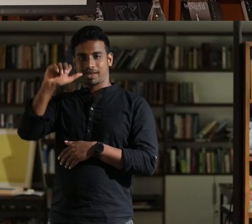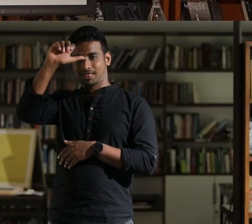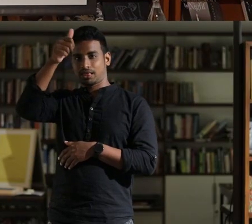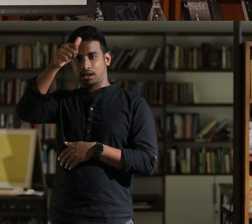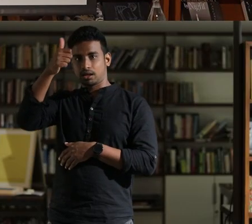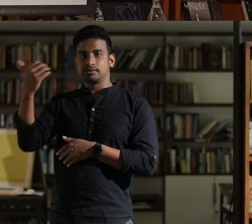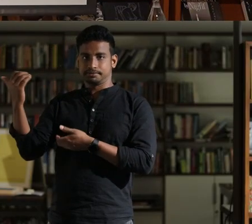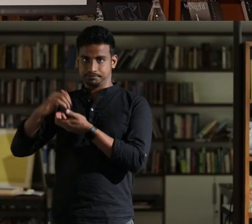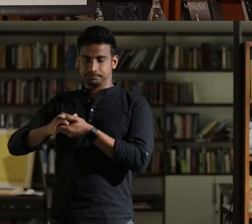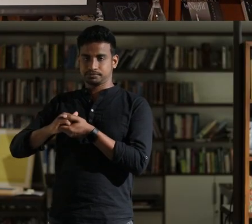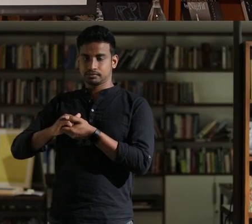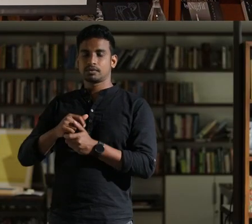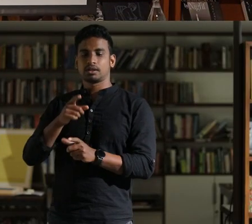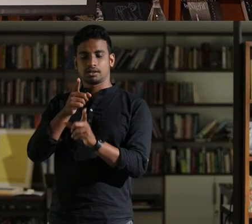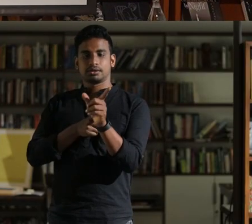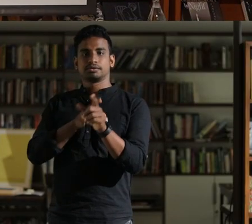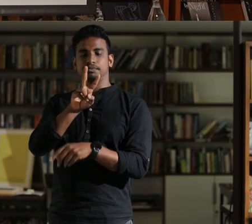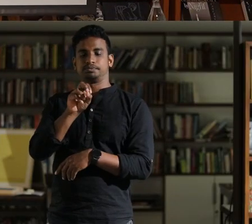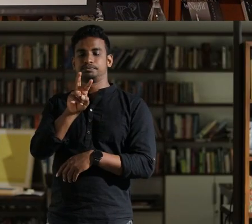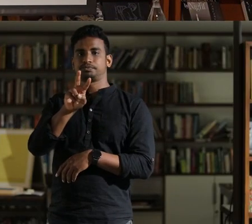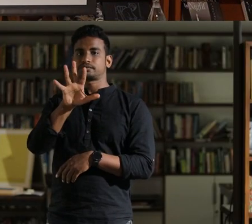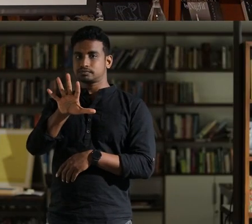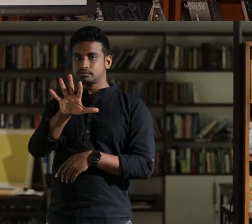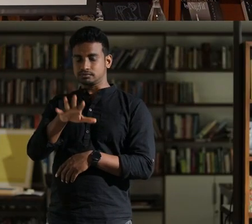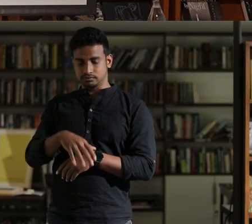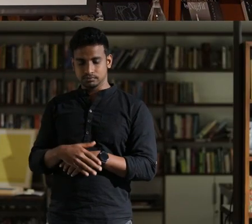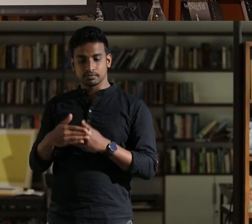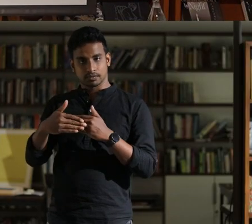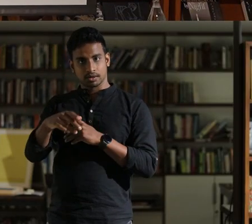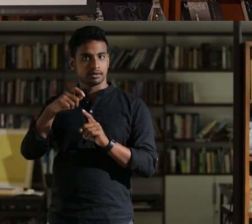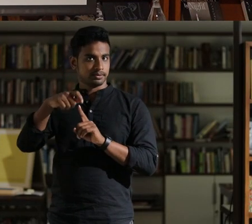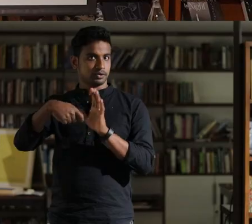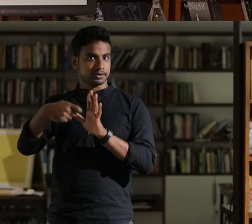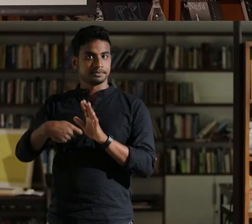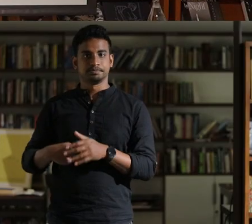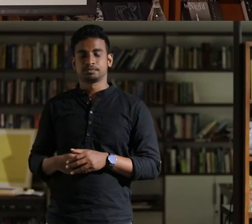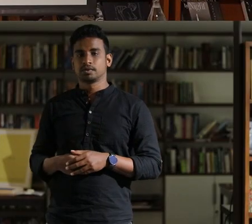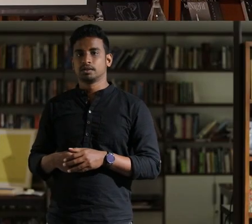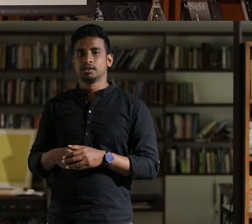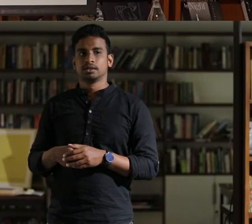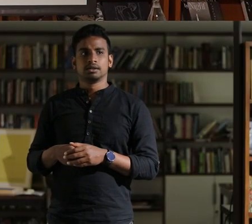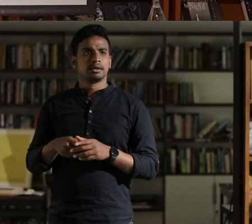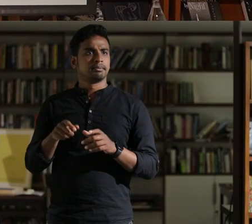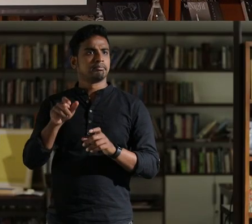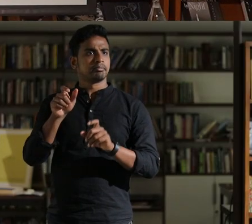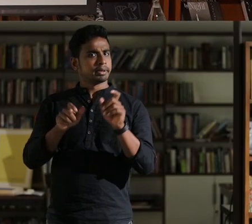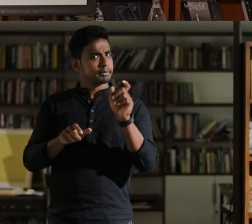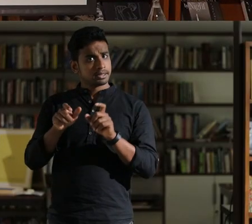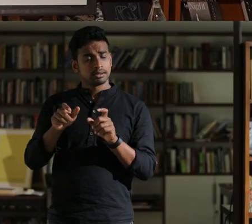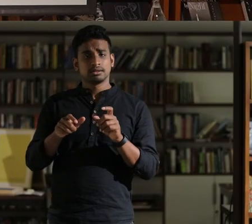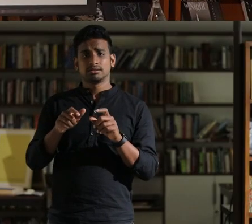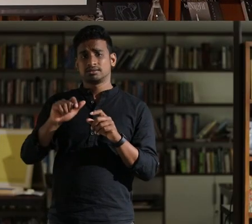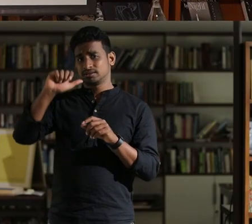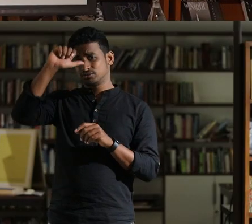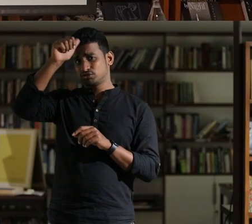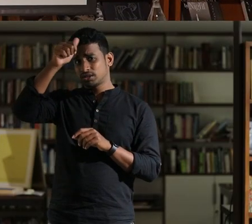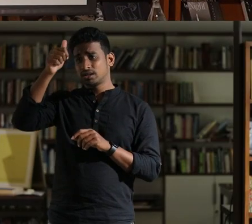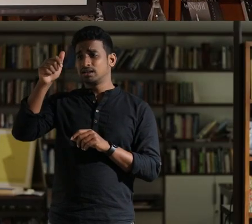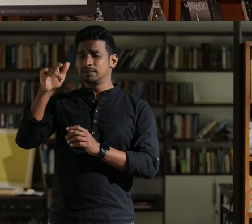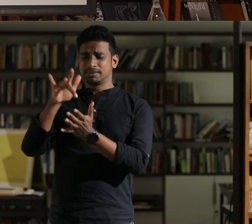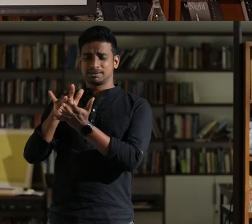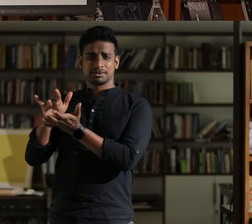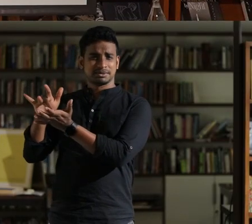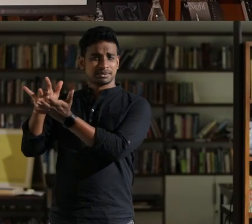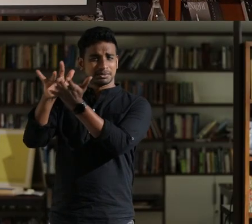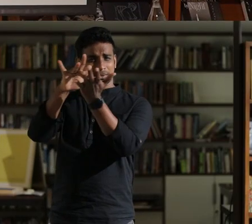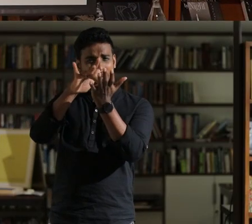2025, and then in which lot of people that we will, lot of people from places we want to